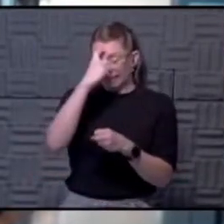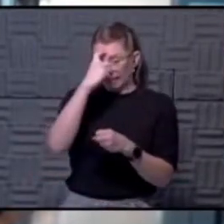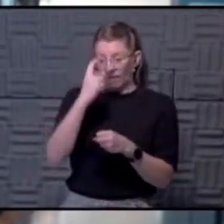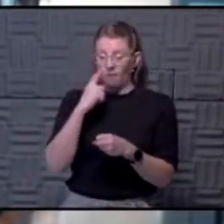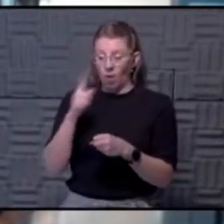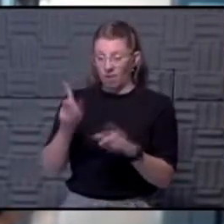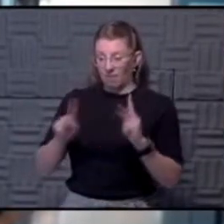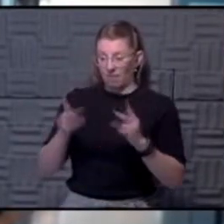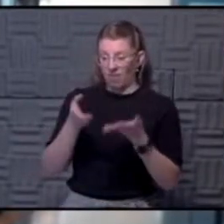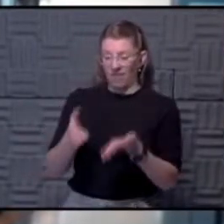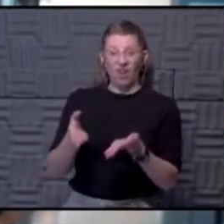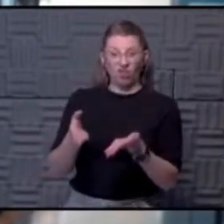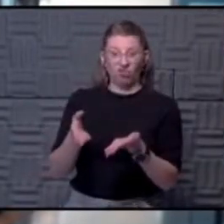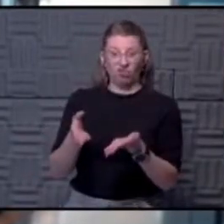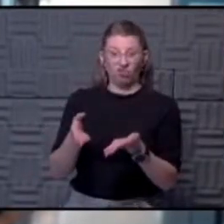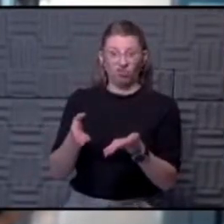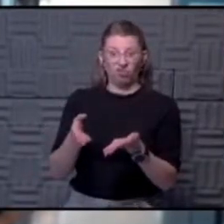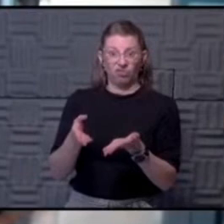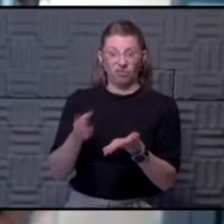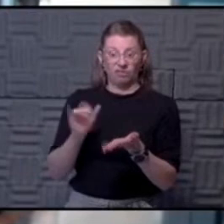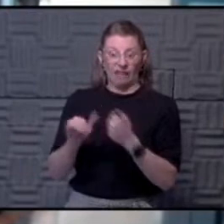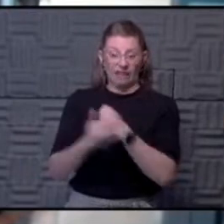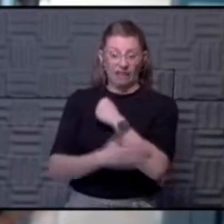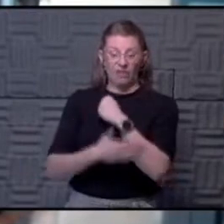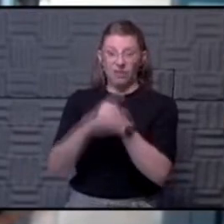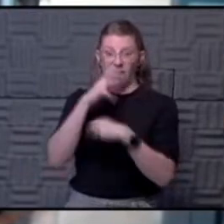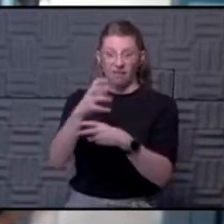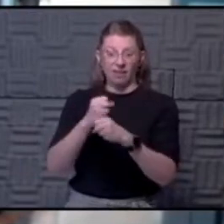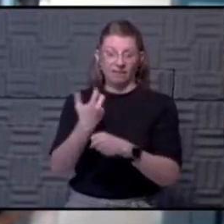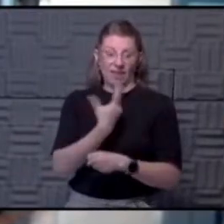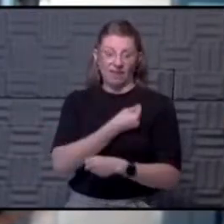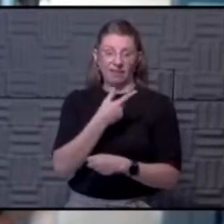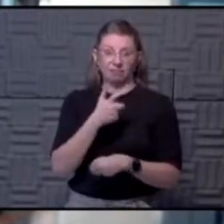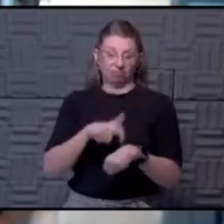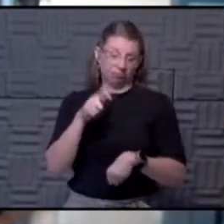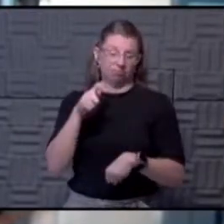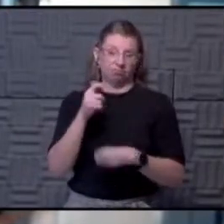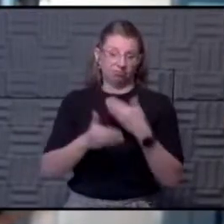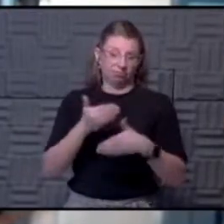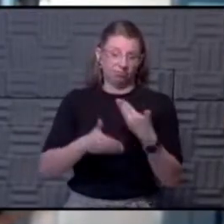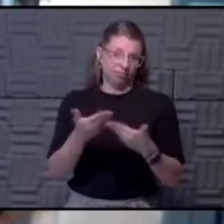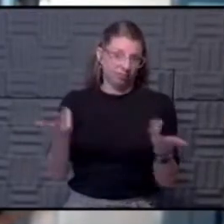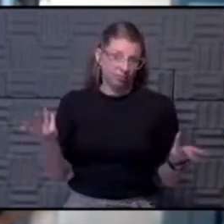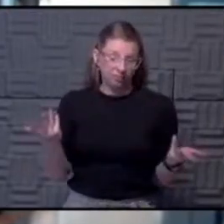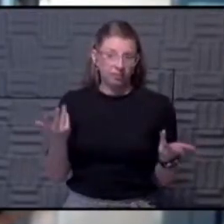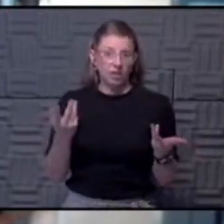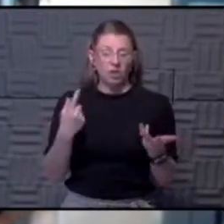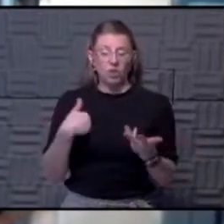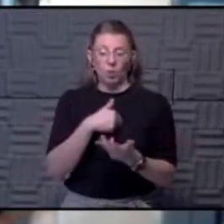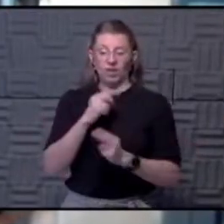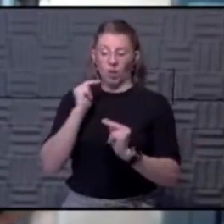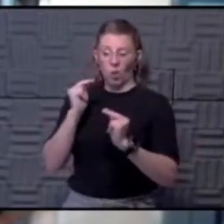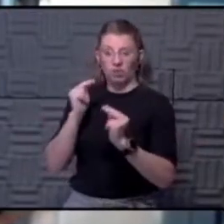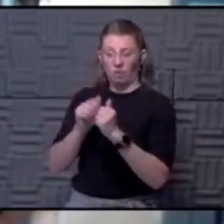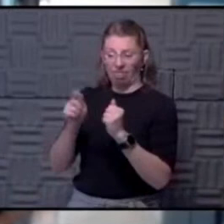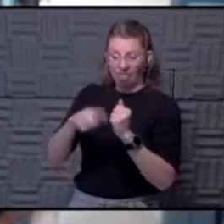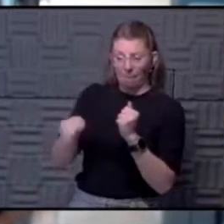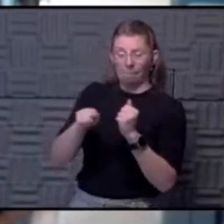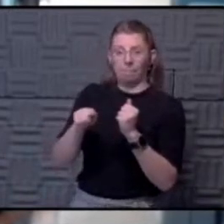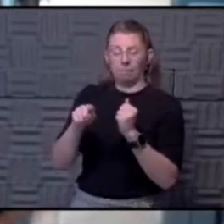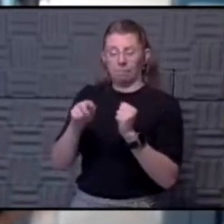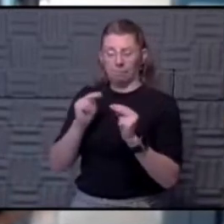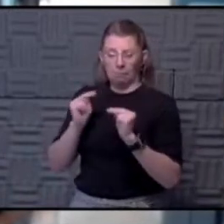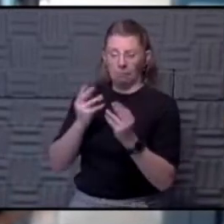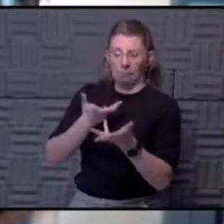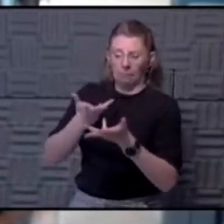counties to not receive vaccine in a timely manner. So we negotiated with them, and